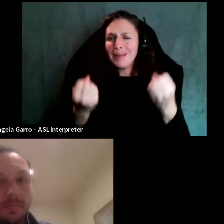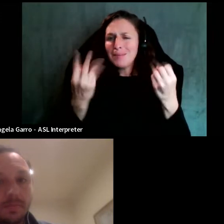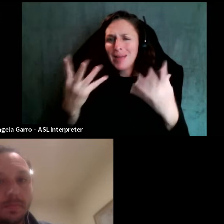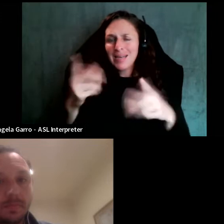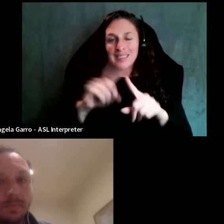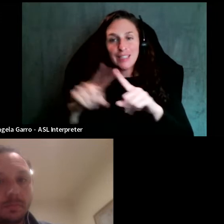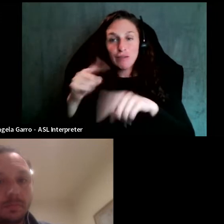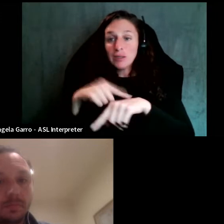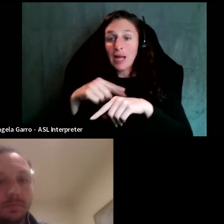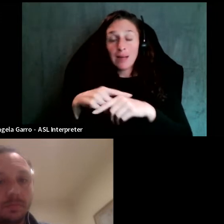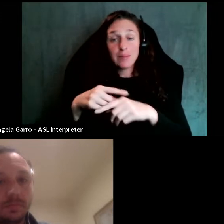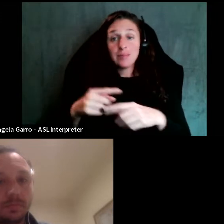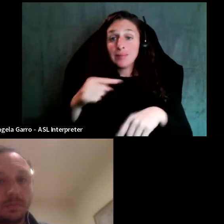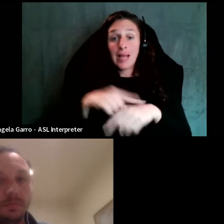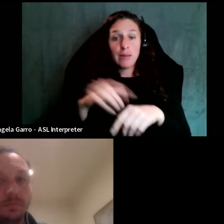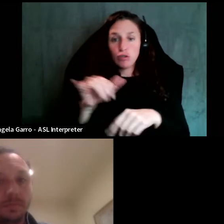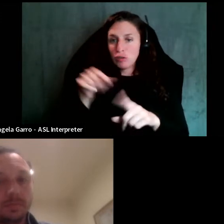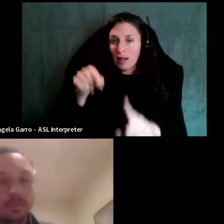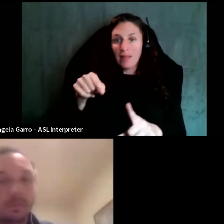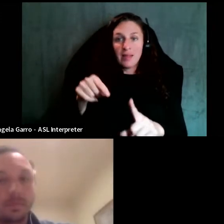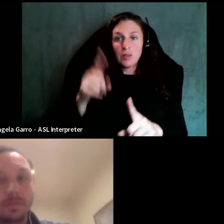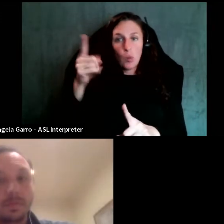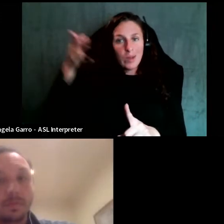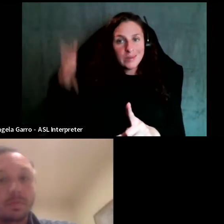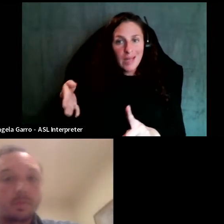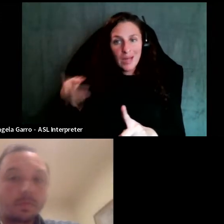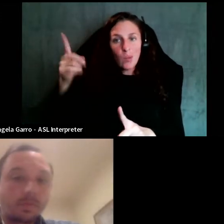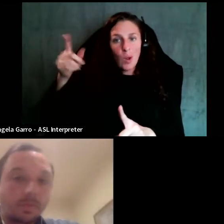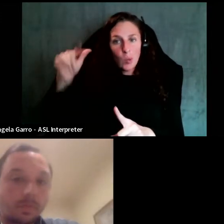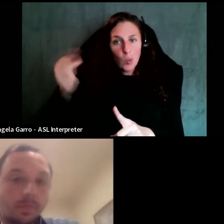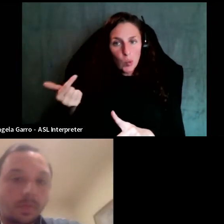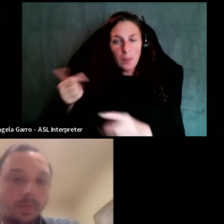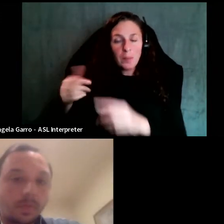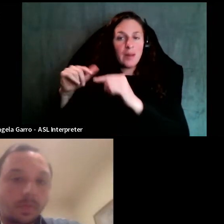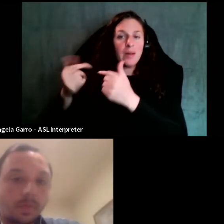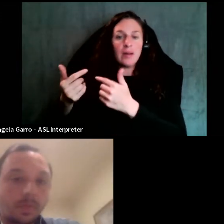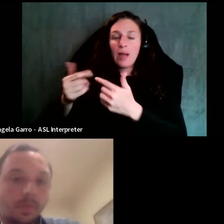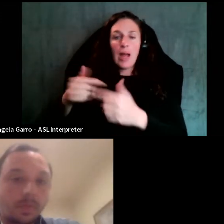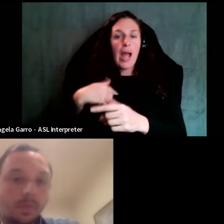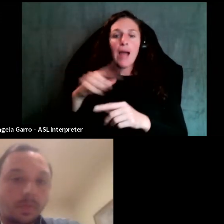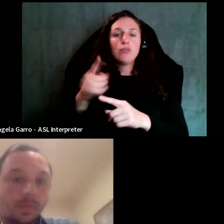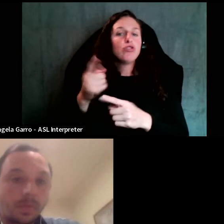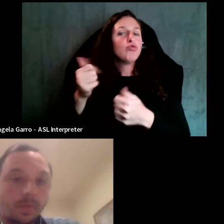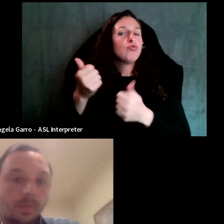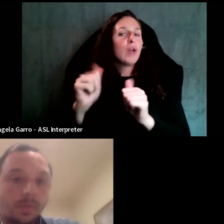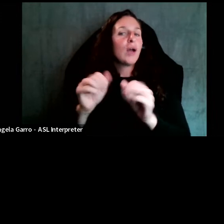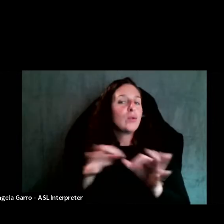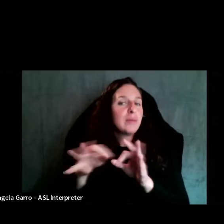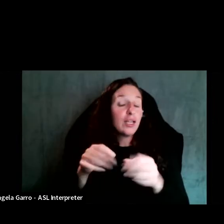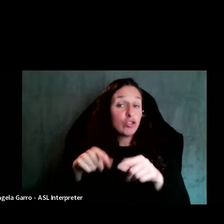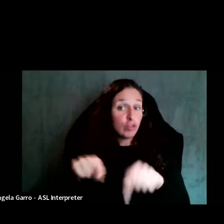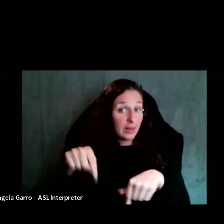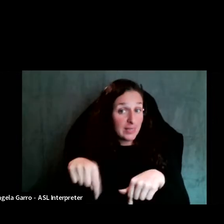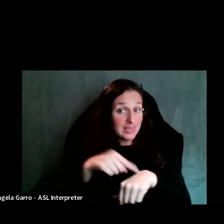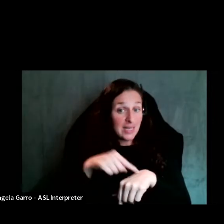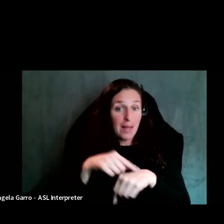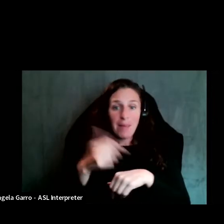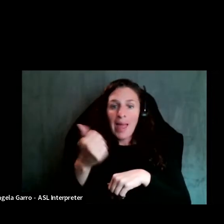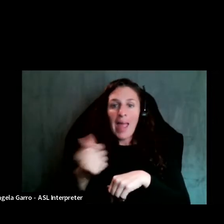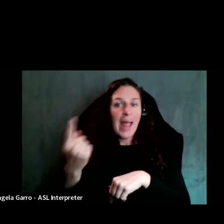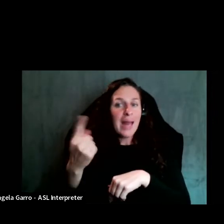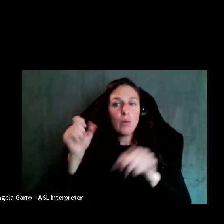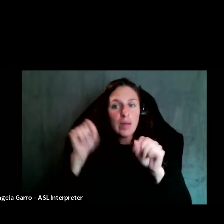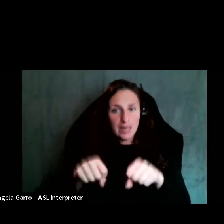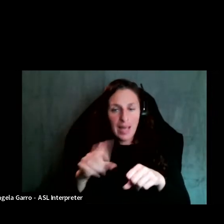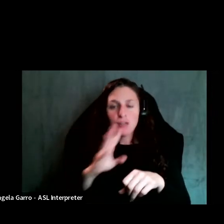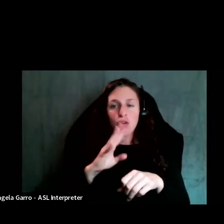comments have been just like this, one-sided, one group. I'm just trying to explain that during this time, it's anybody can talk